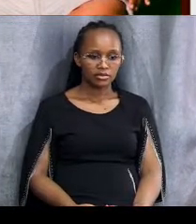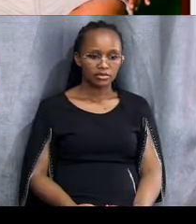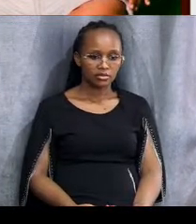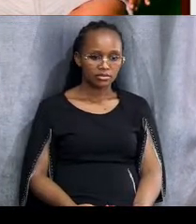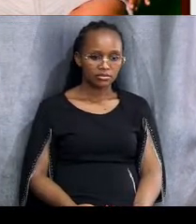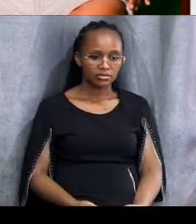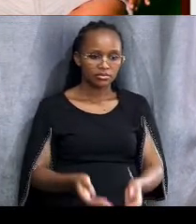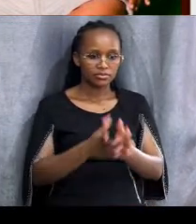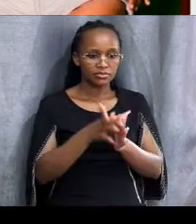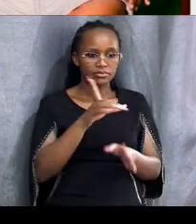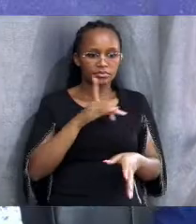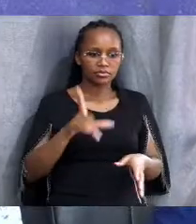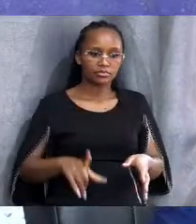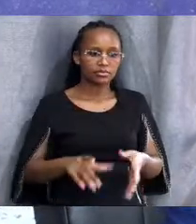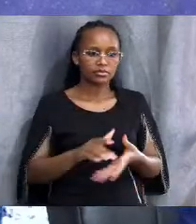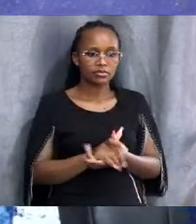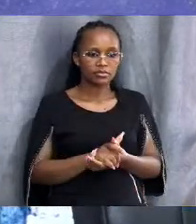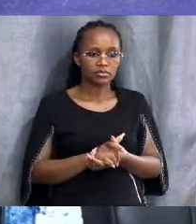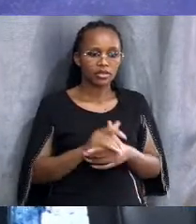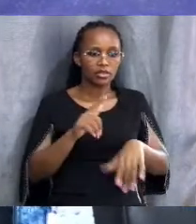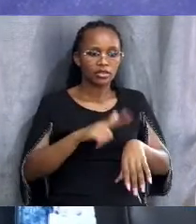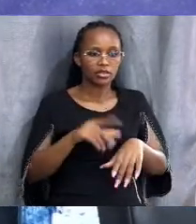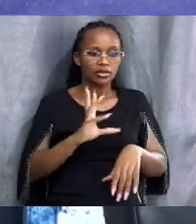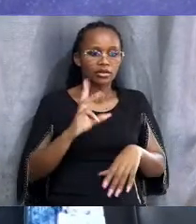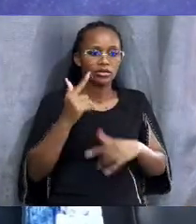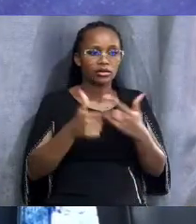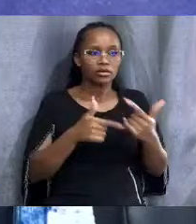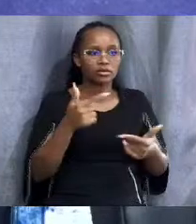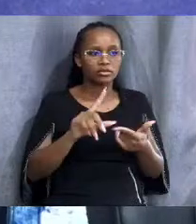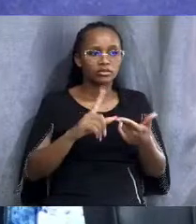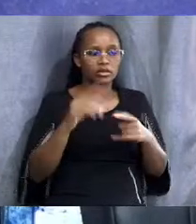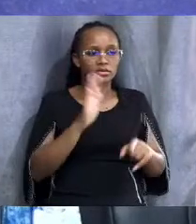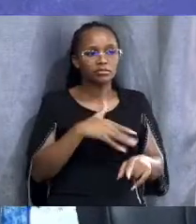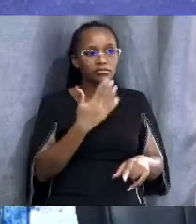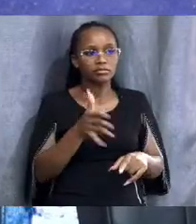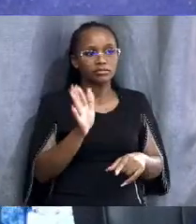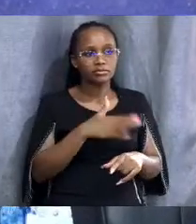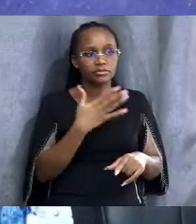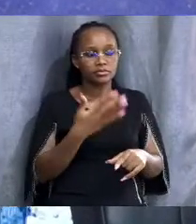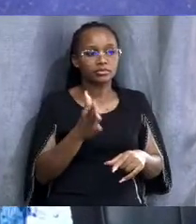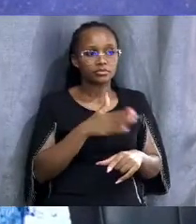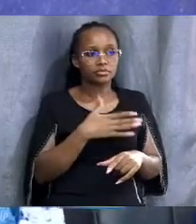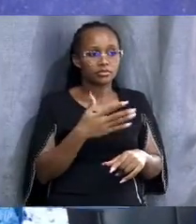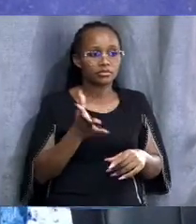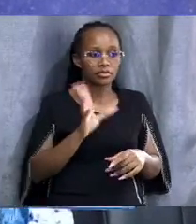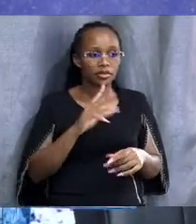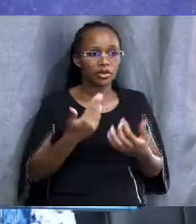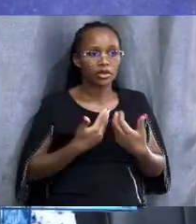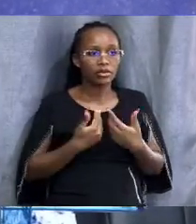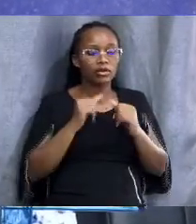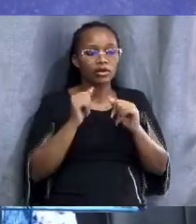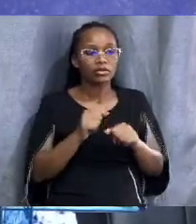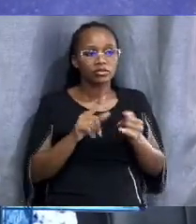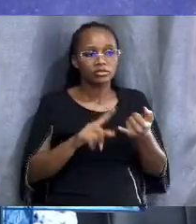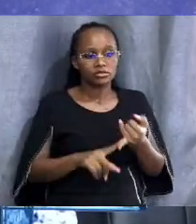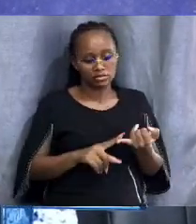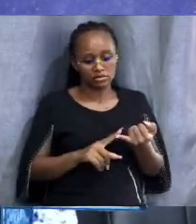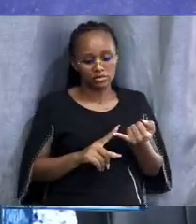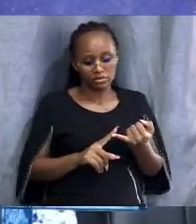Bwana Yesu asifiwe. Wakati huu tutaenda kwa presentations, ndio tuweze